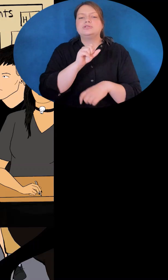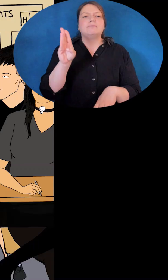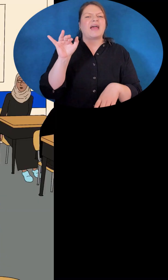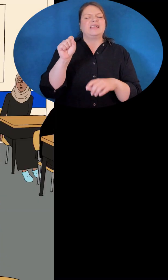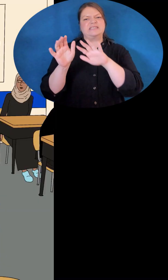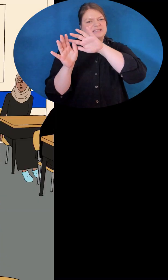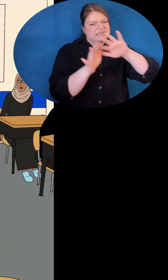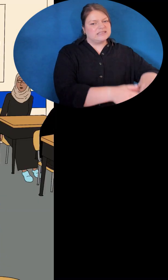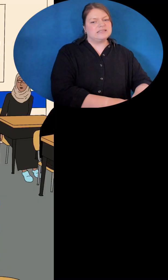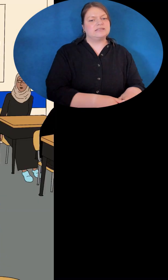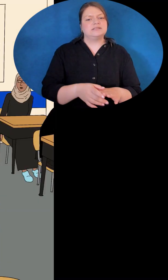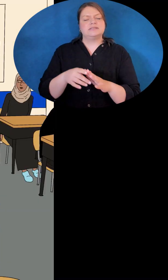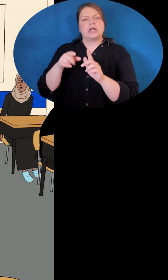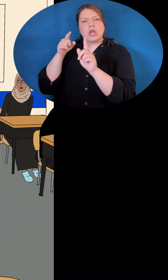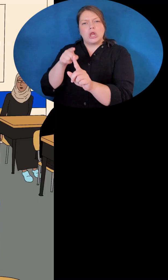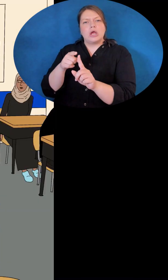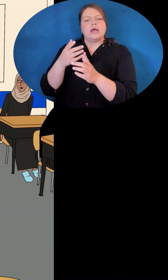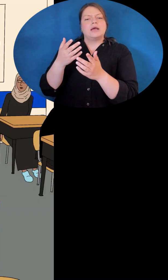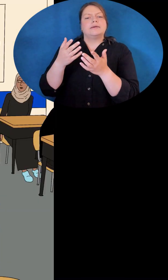practiced, reinforced, and supported.